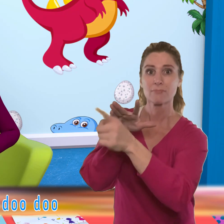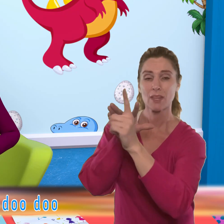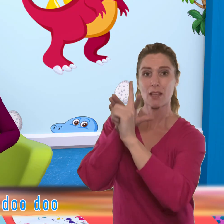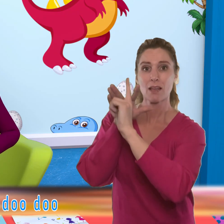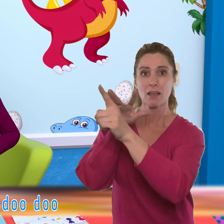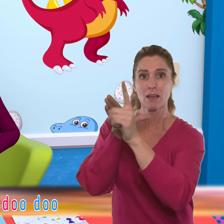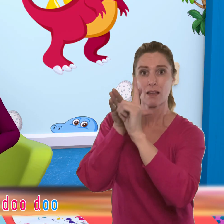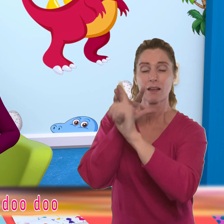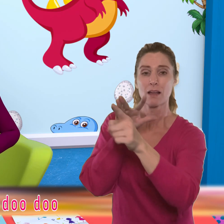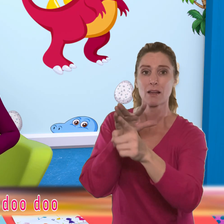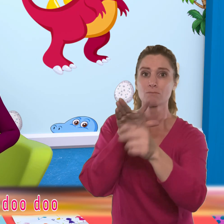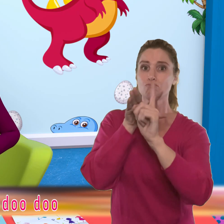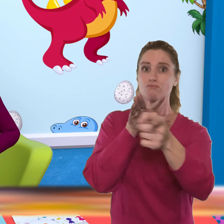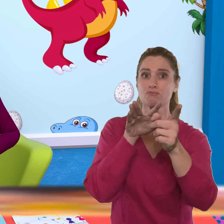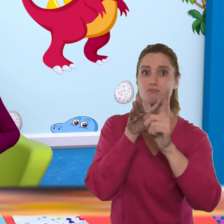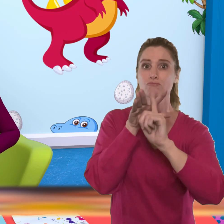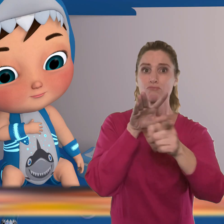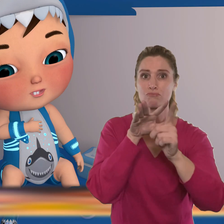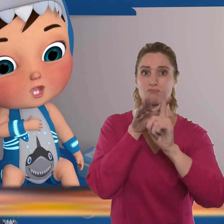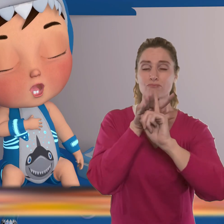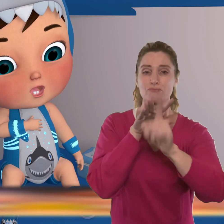run away